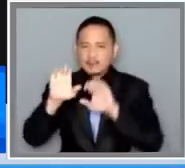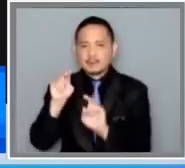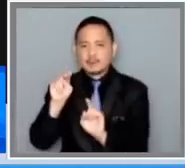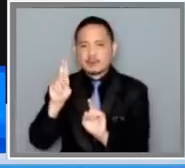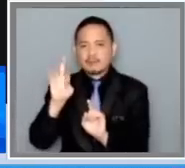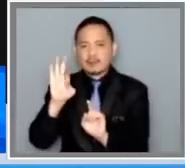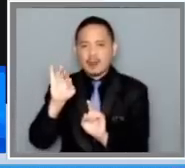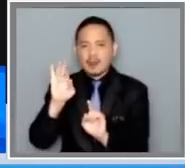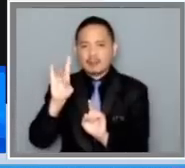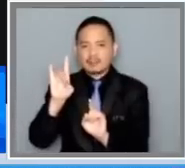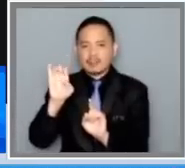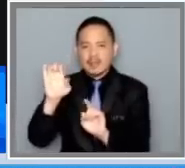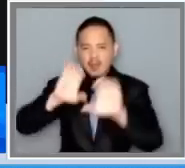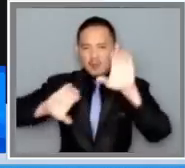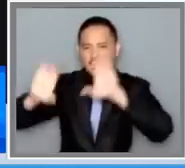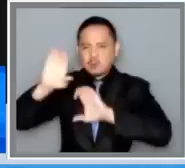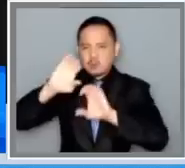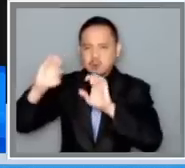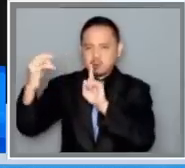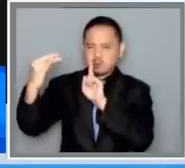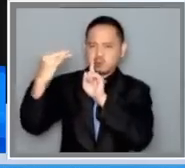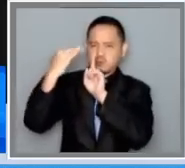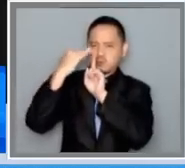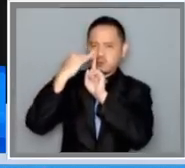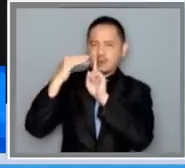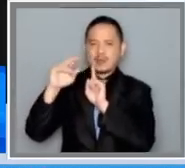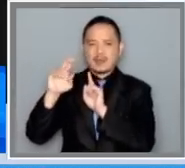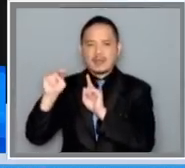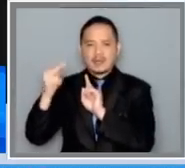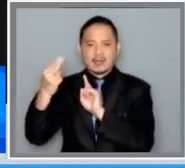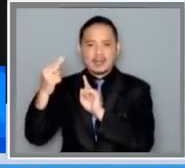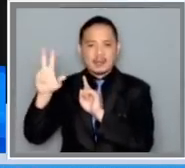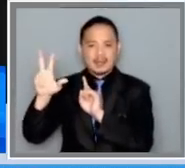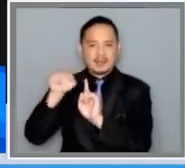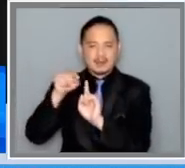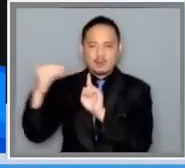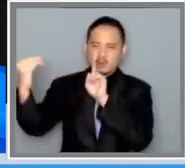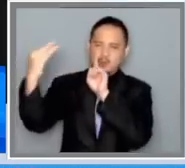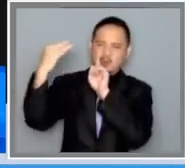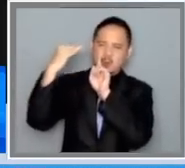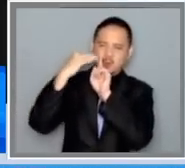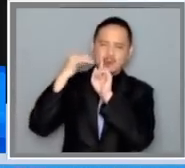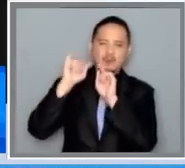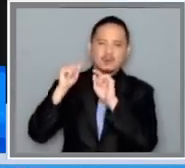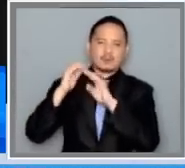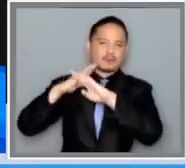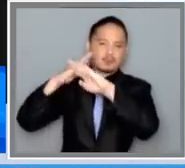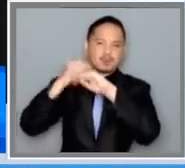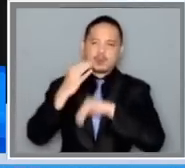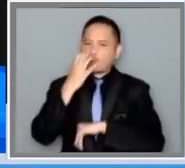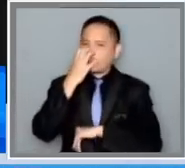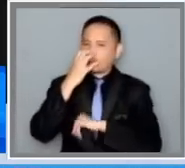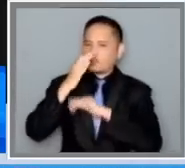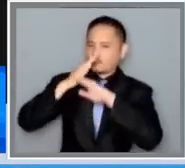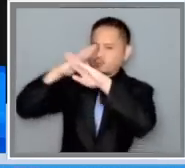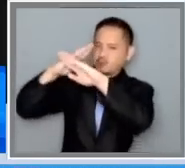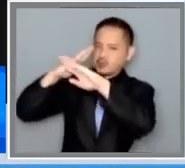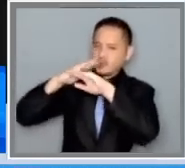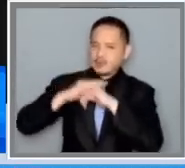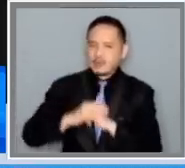about the total suspended particles sa hangin because of the pollution in the metropolis, because of the